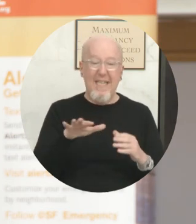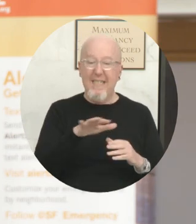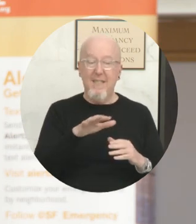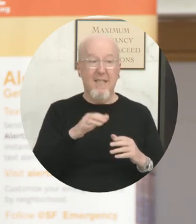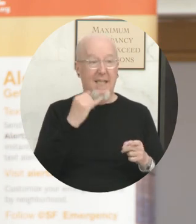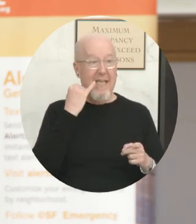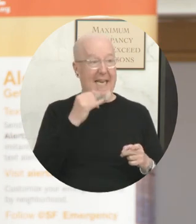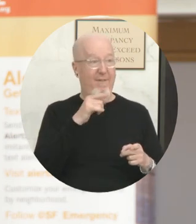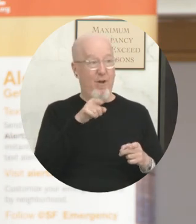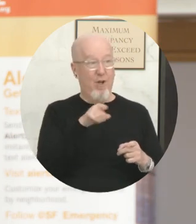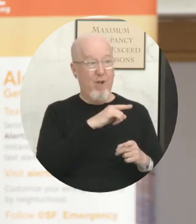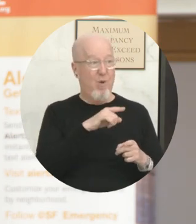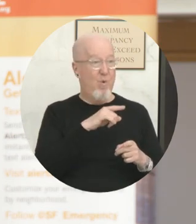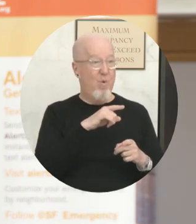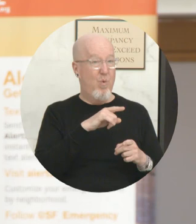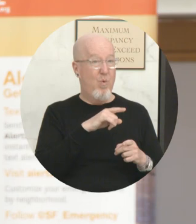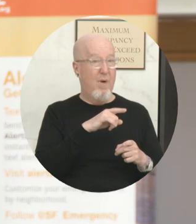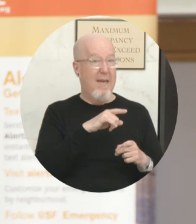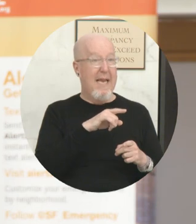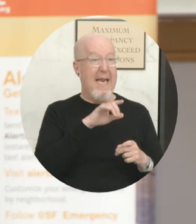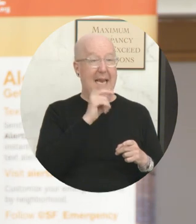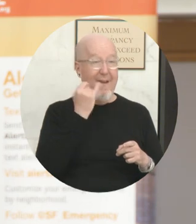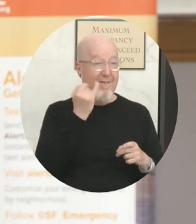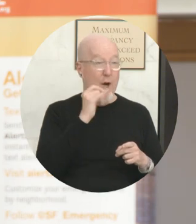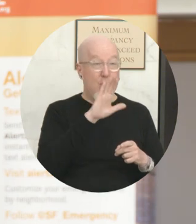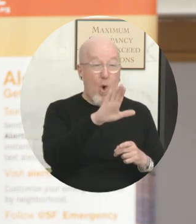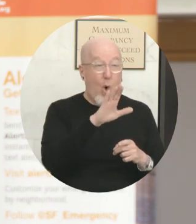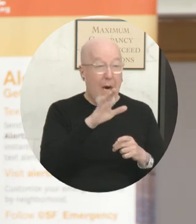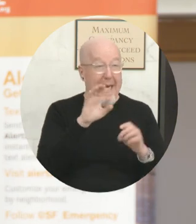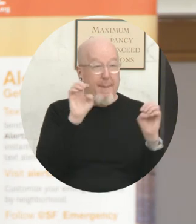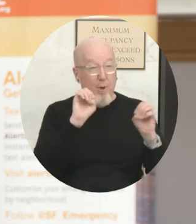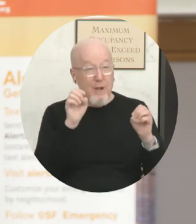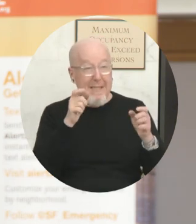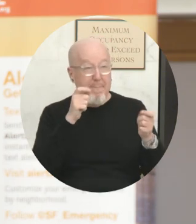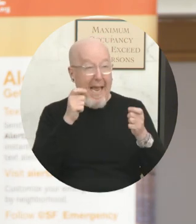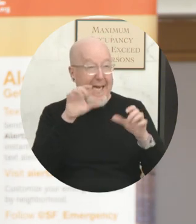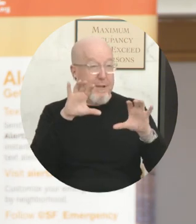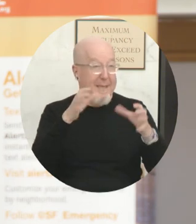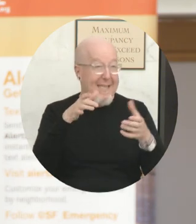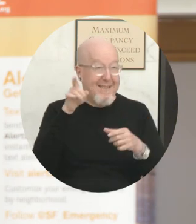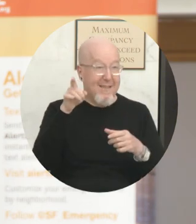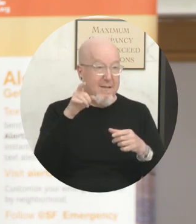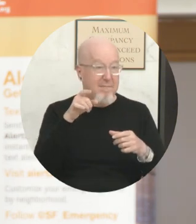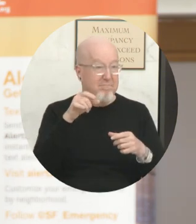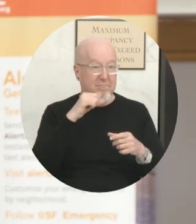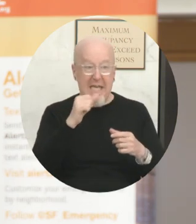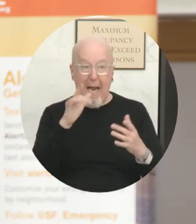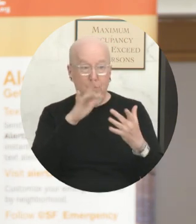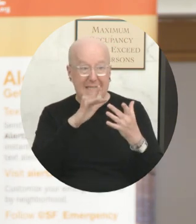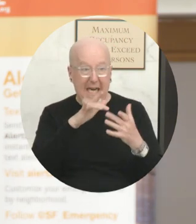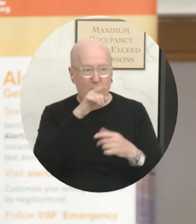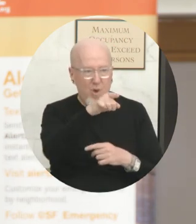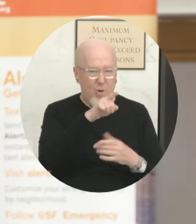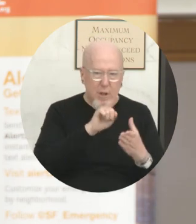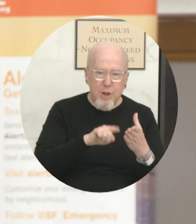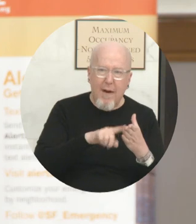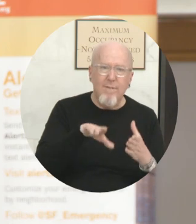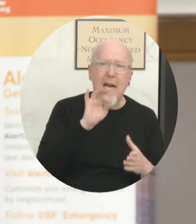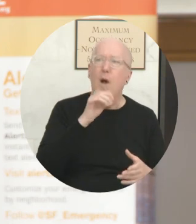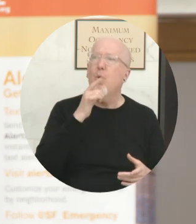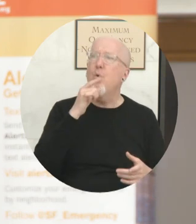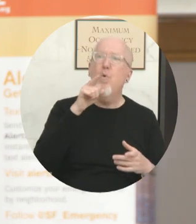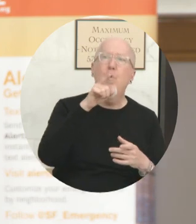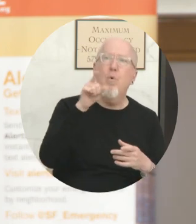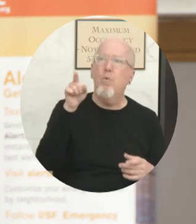emergency management is not reaching out to you, reach out to them, find out who they are. I mean, we have folks in the room today, I know Berkeley's here,